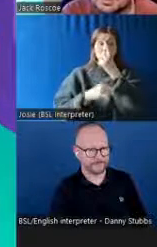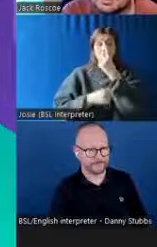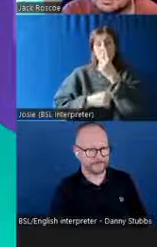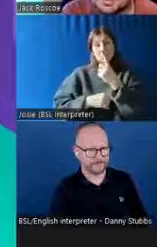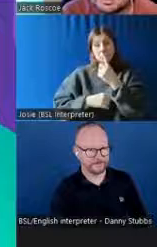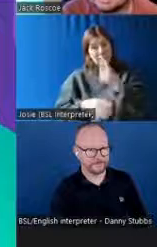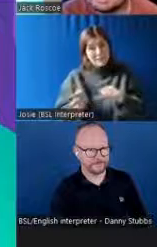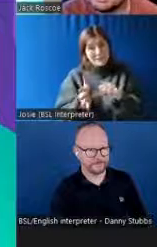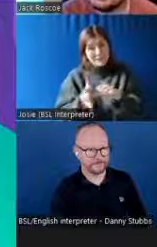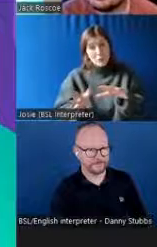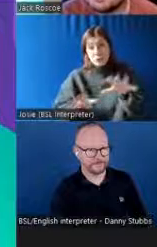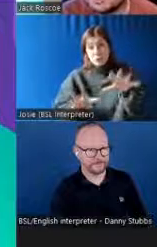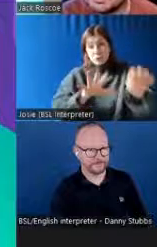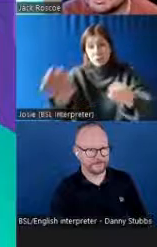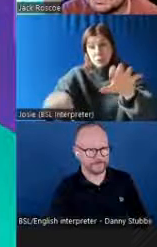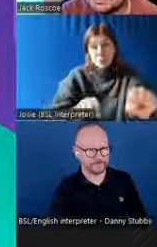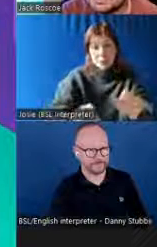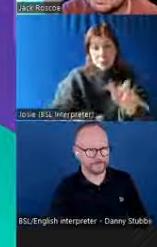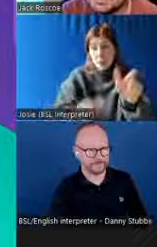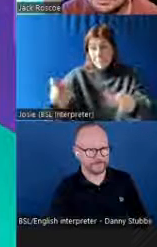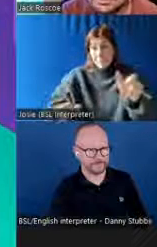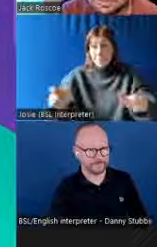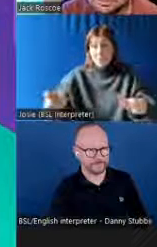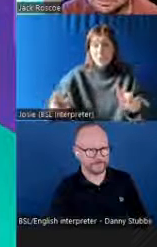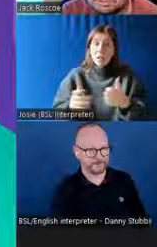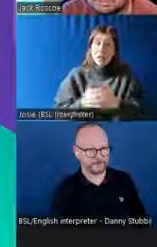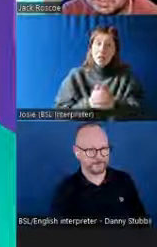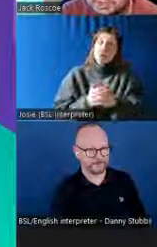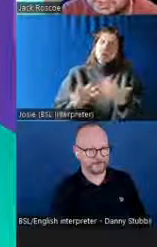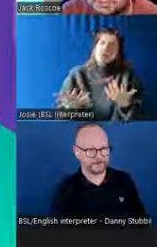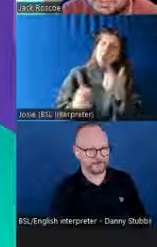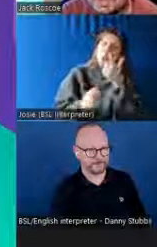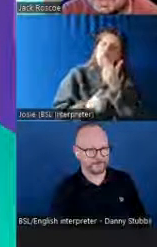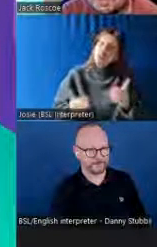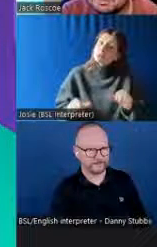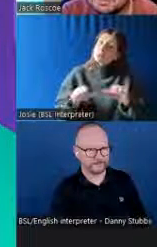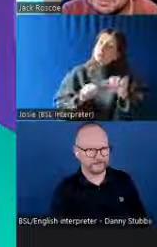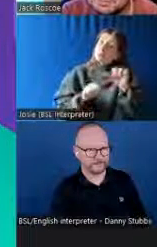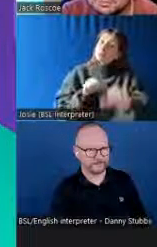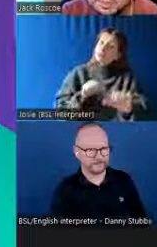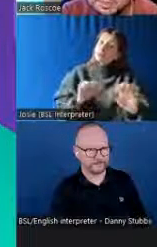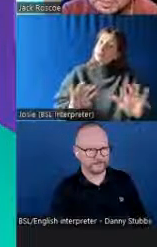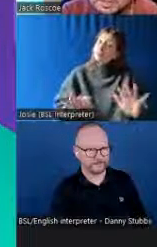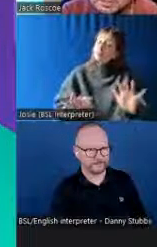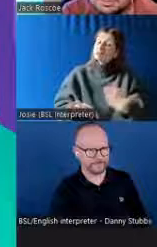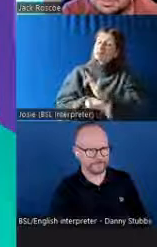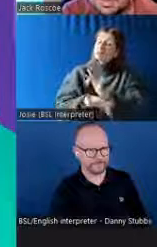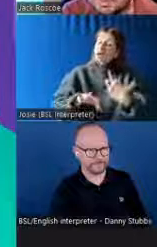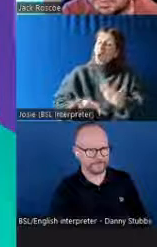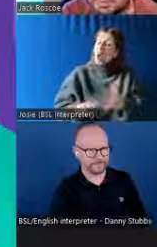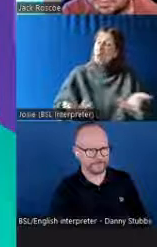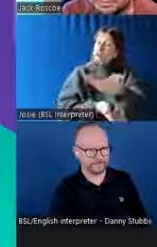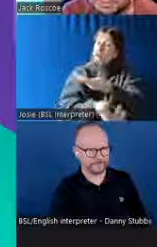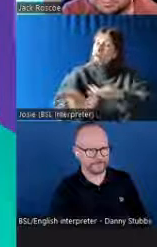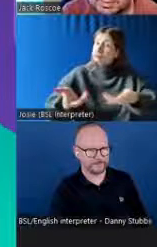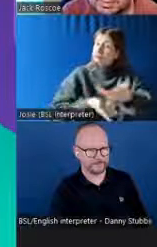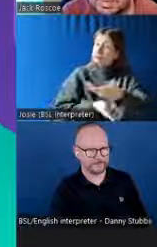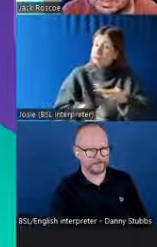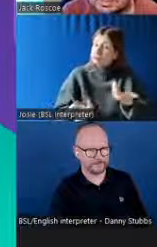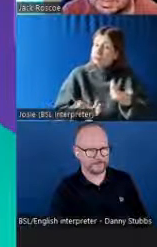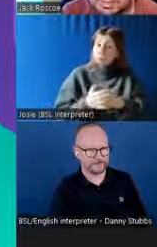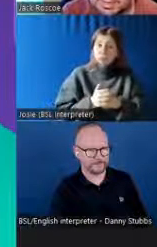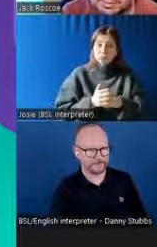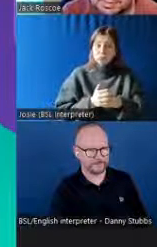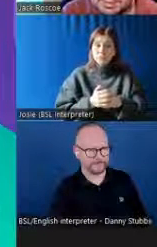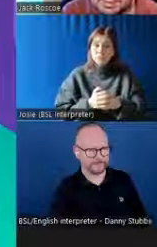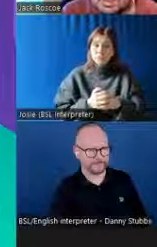is to invite a small number of people to join a post-show group discussion about what they saw. So that's maybe a little different